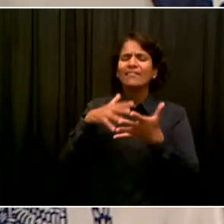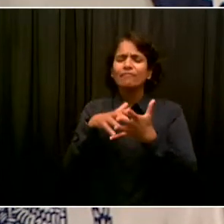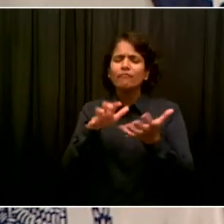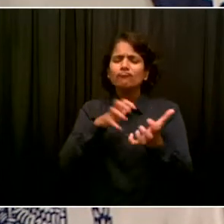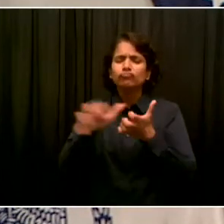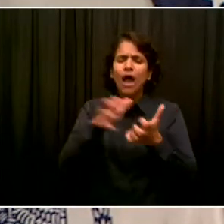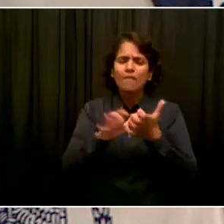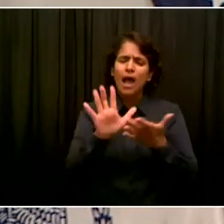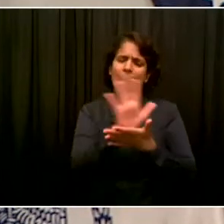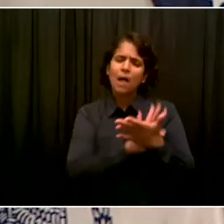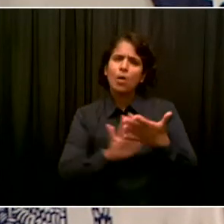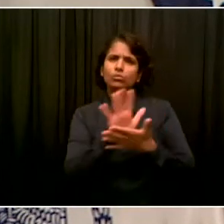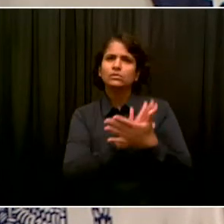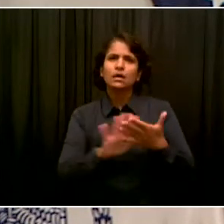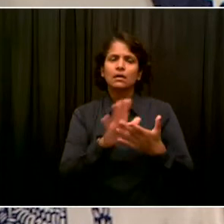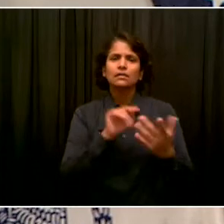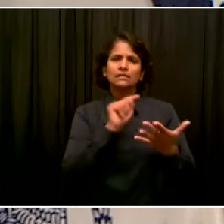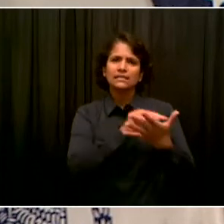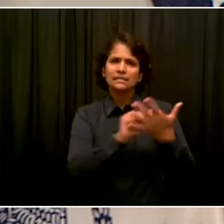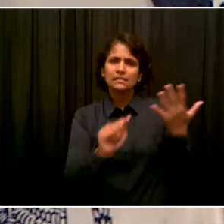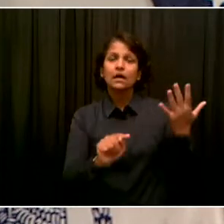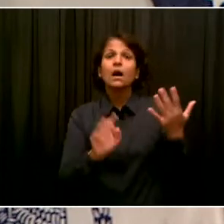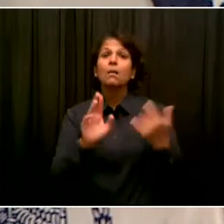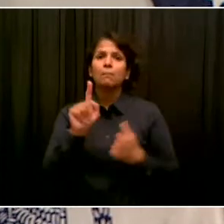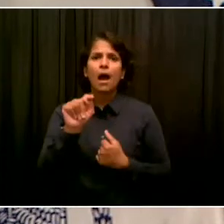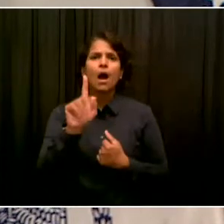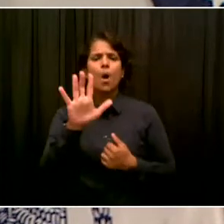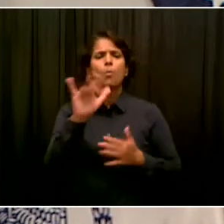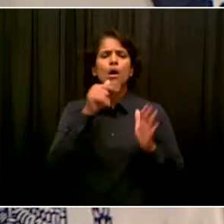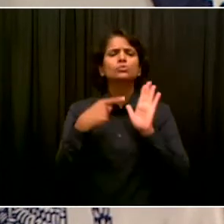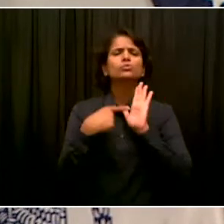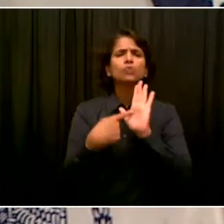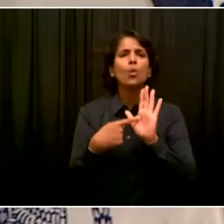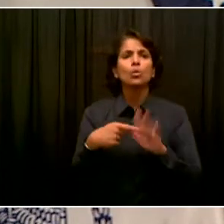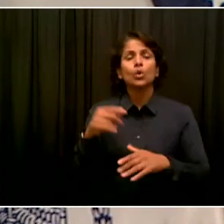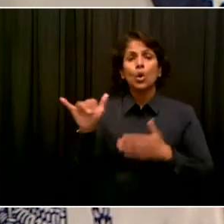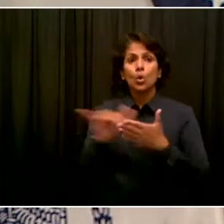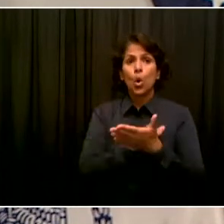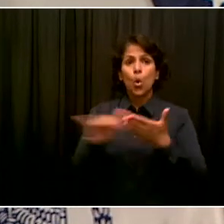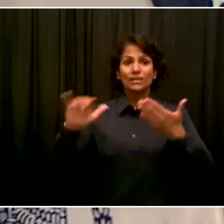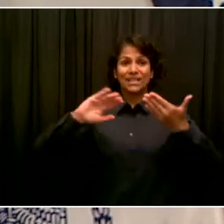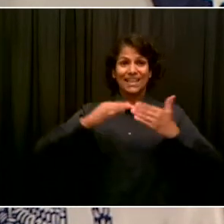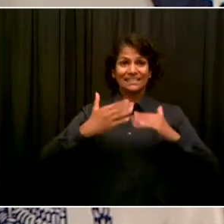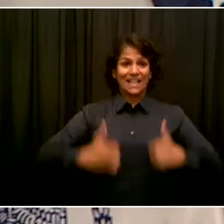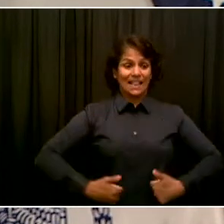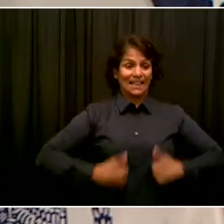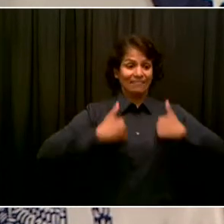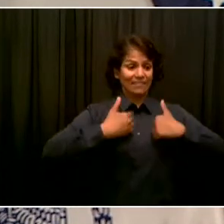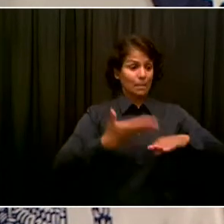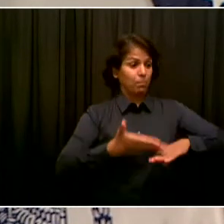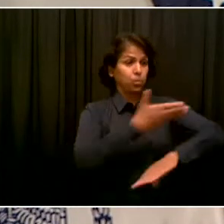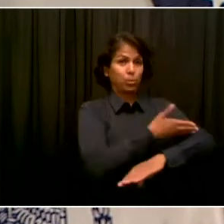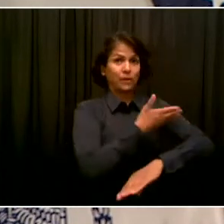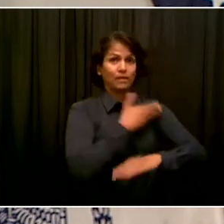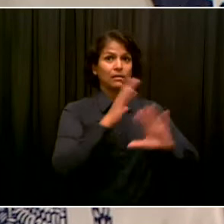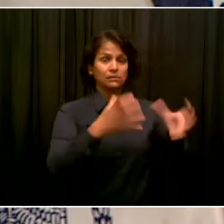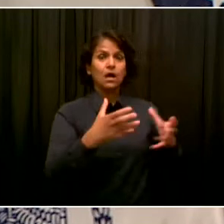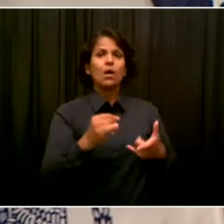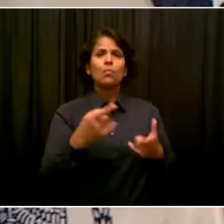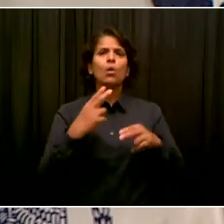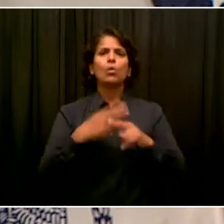people and what we're able to do to make people's lives better. It's called the Mayor's Management Report. It's something that's been issued